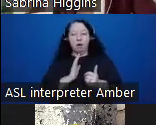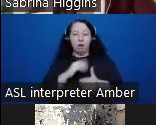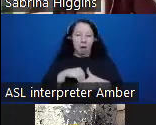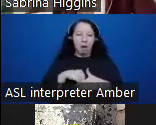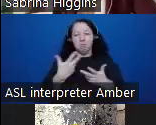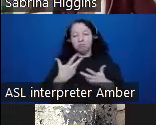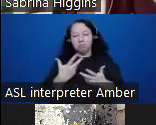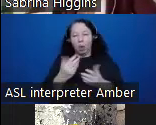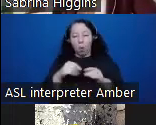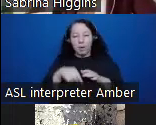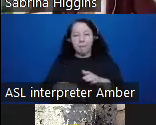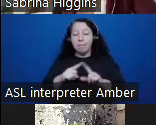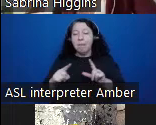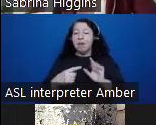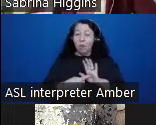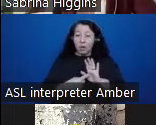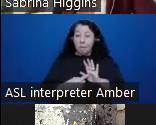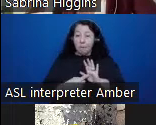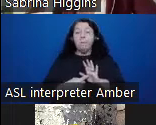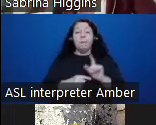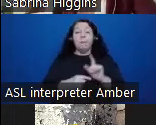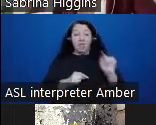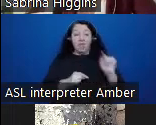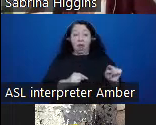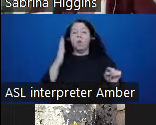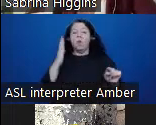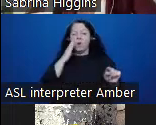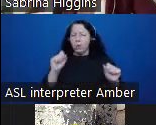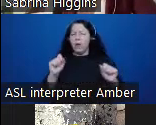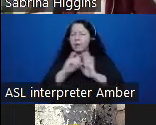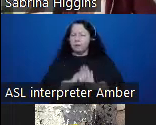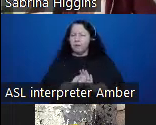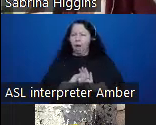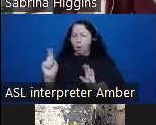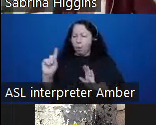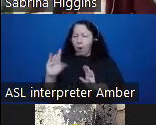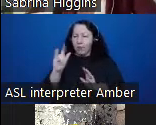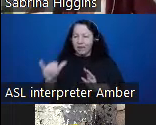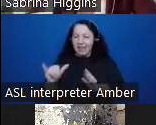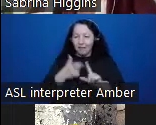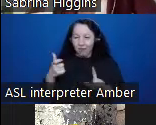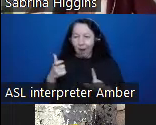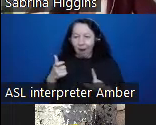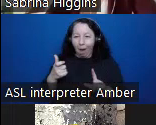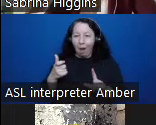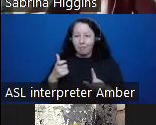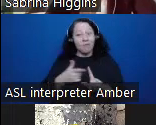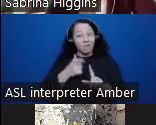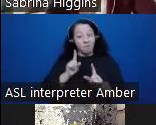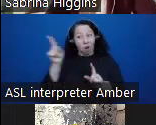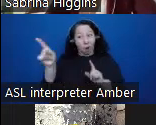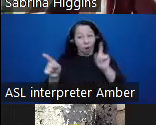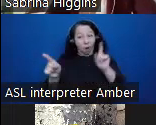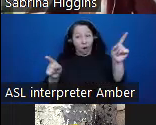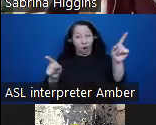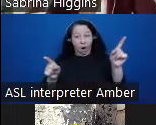at Sagalasus, we're able to identify that the sources of those clays are coming quite a long distance. So in this case,